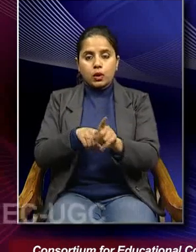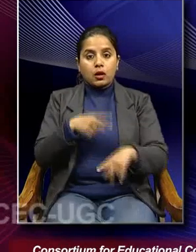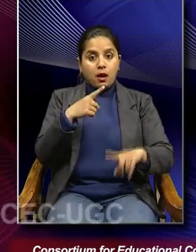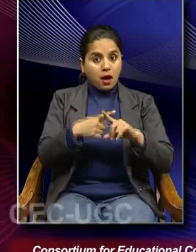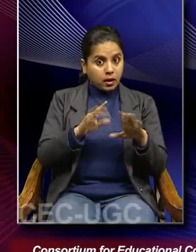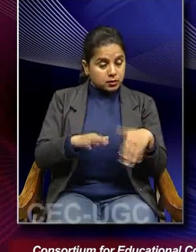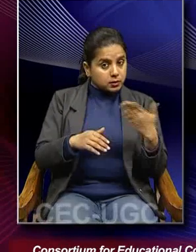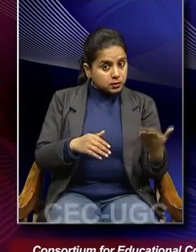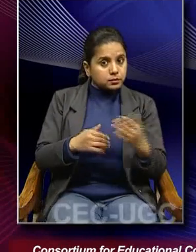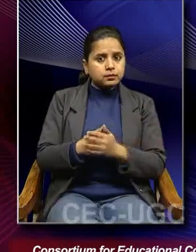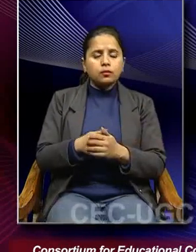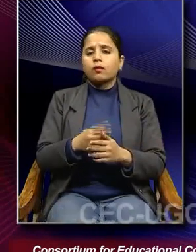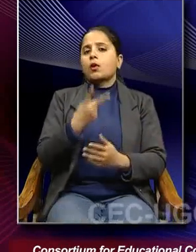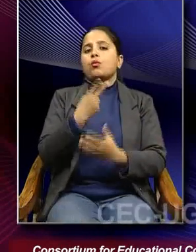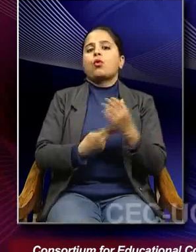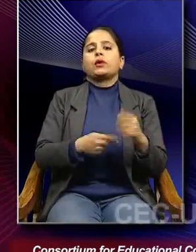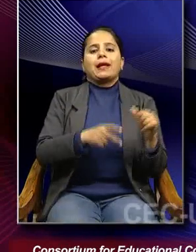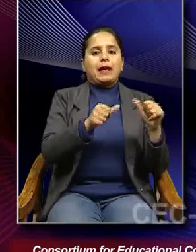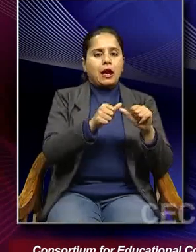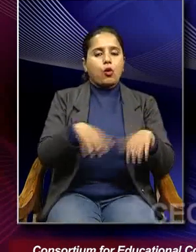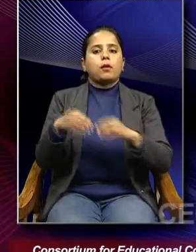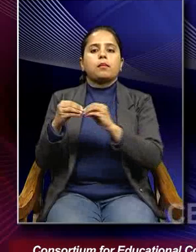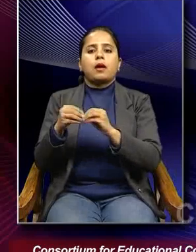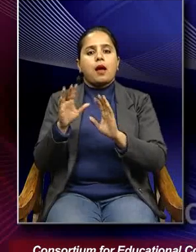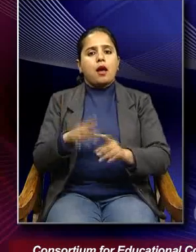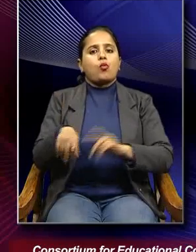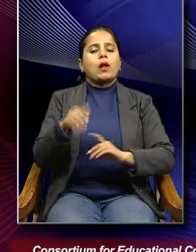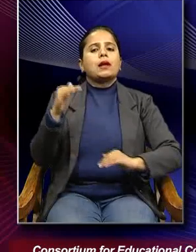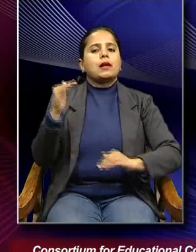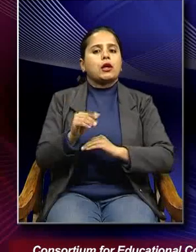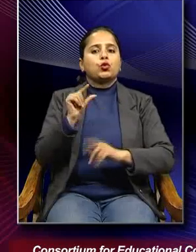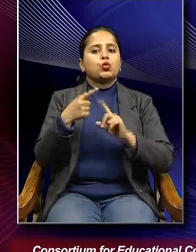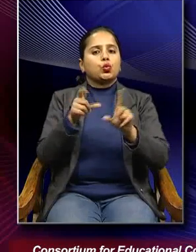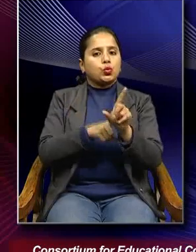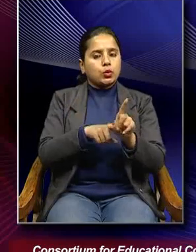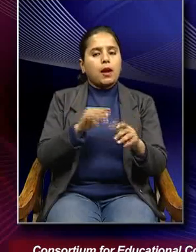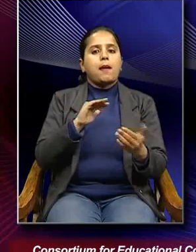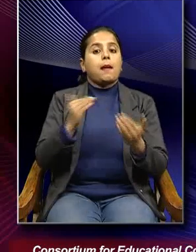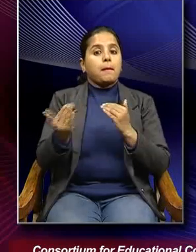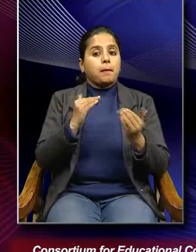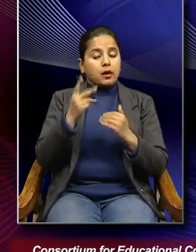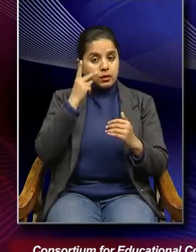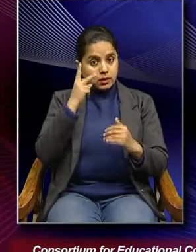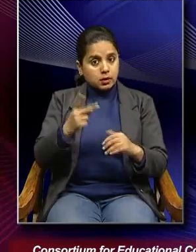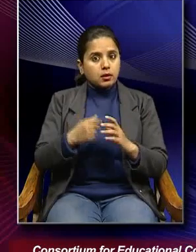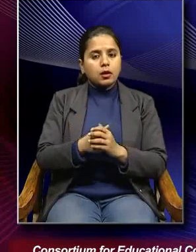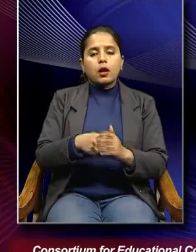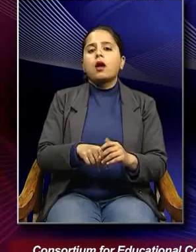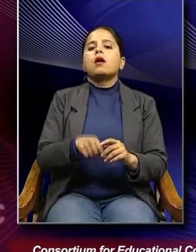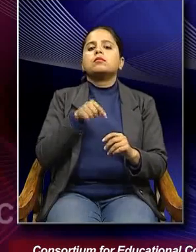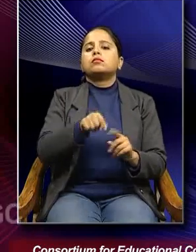X, both A and B have lesser utility as compared to the point